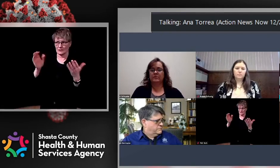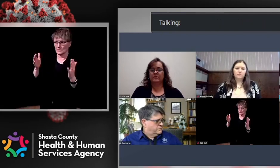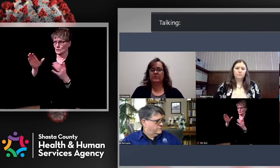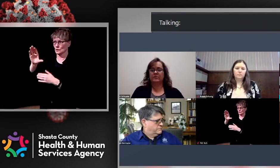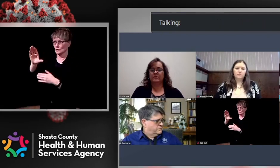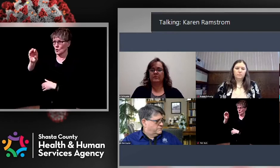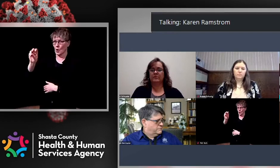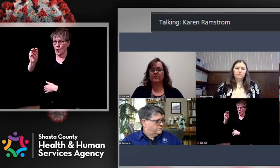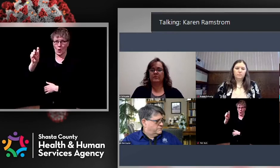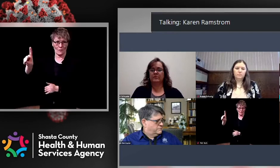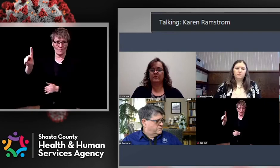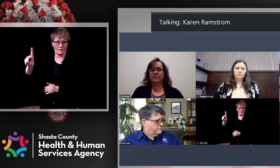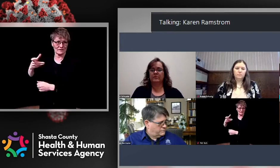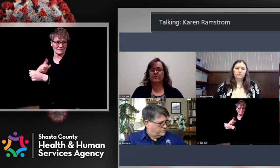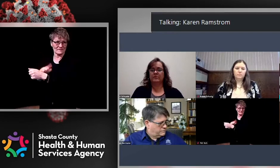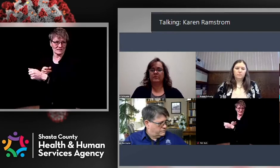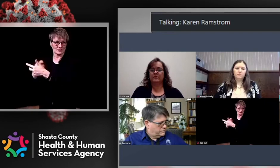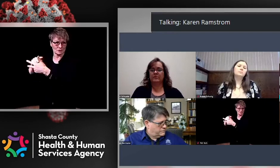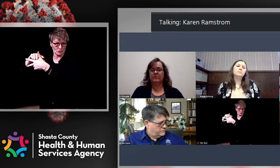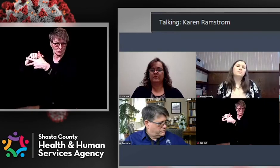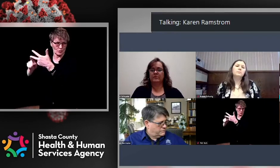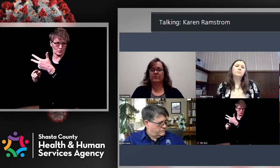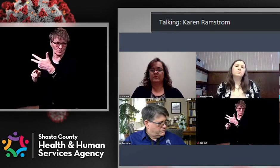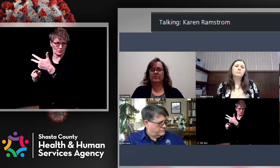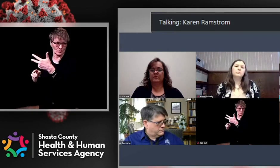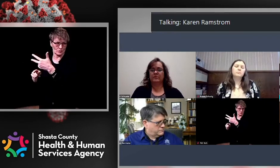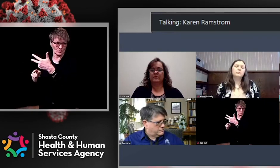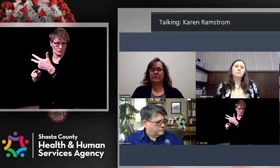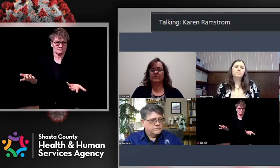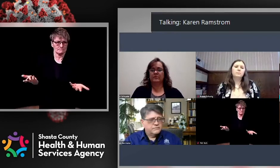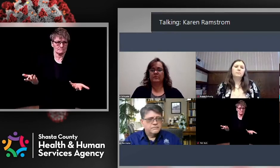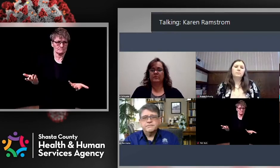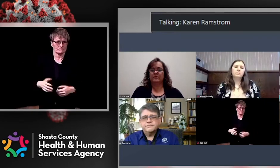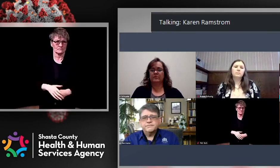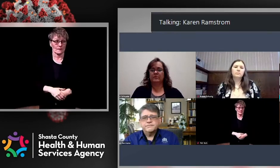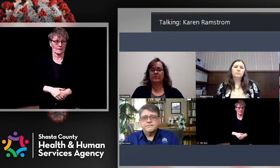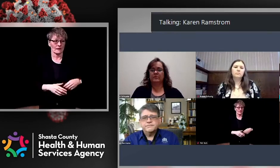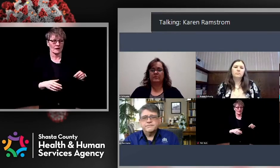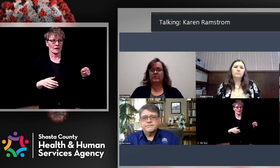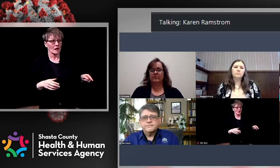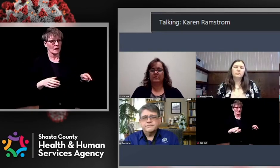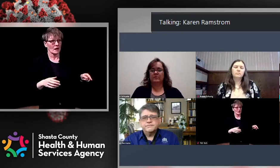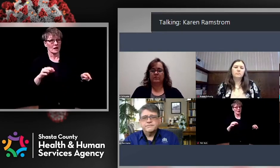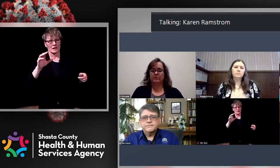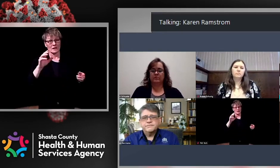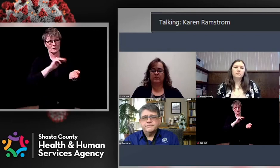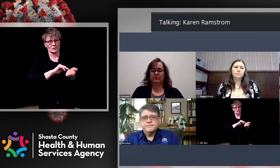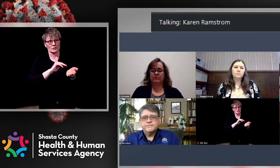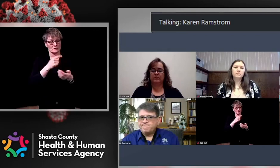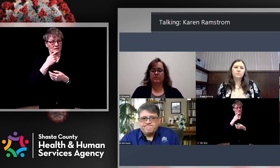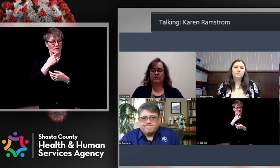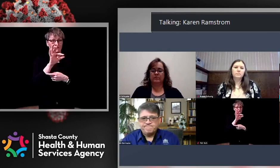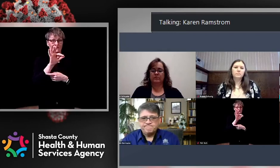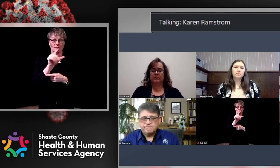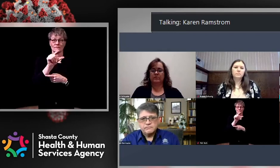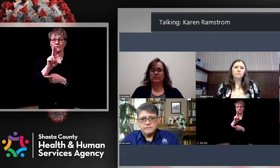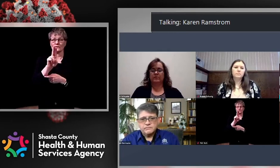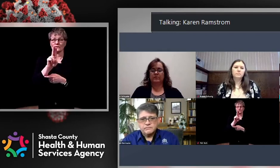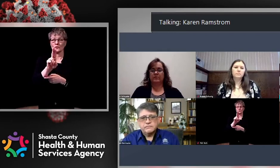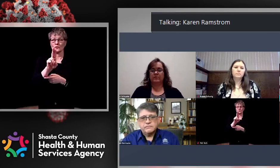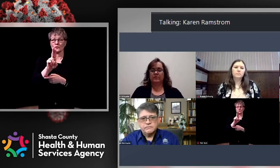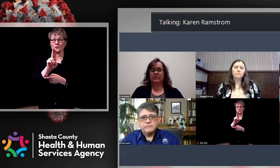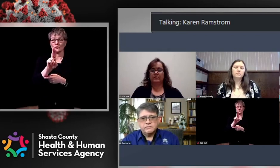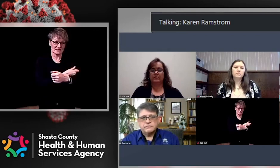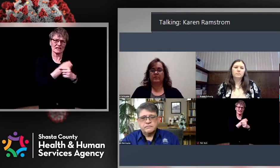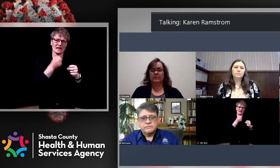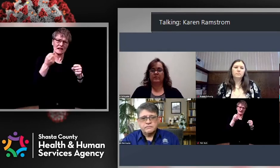So the flu vaccine efficacy varies a little bit year to year. I haven't seen any recent data. You know, we will know more as we get